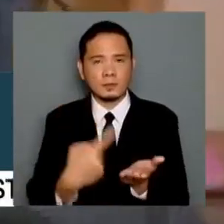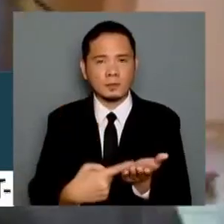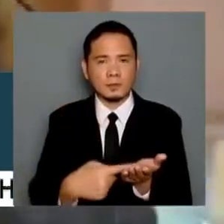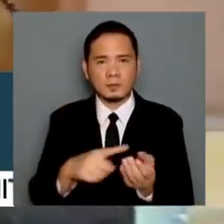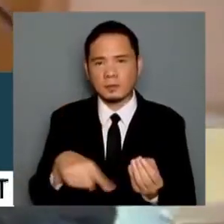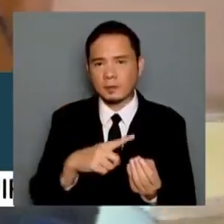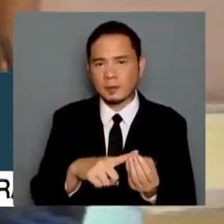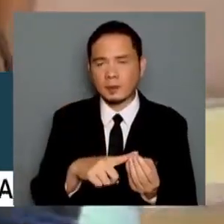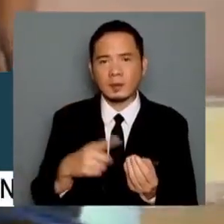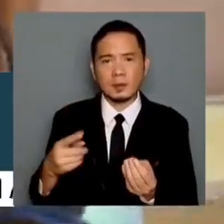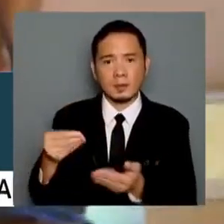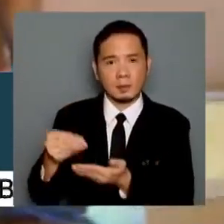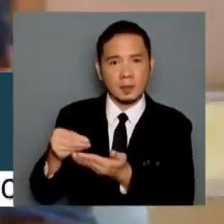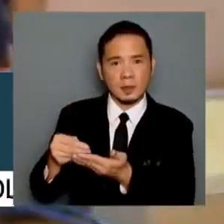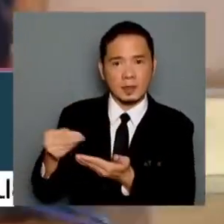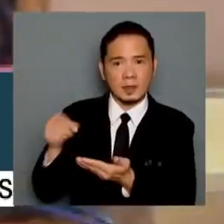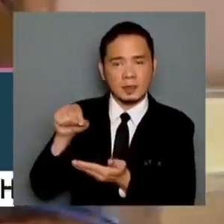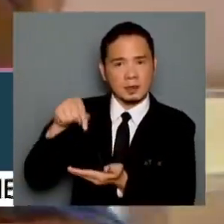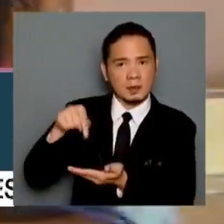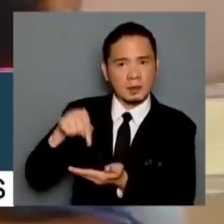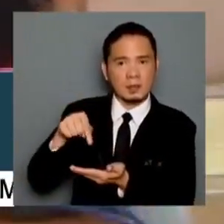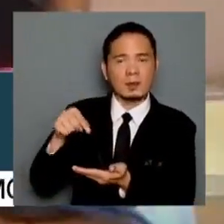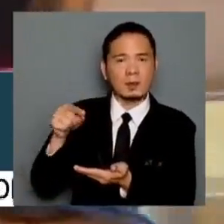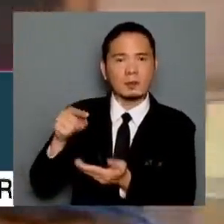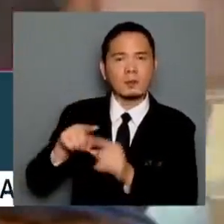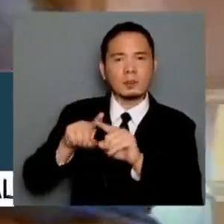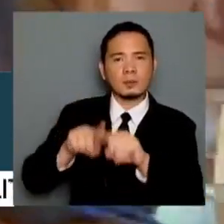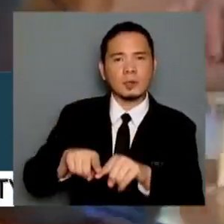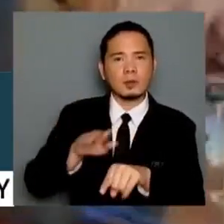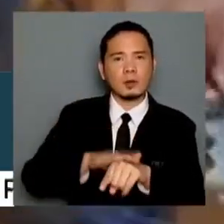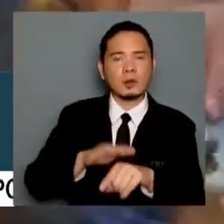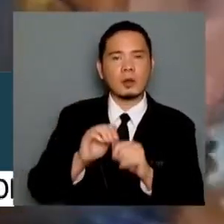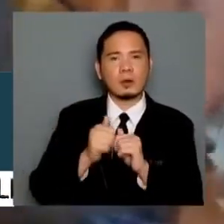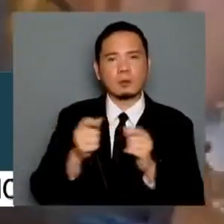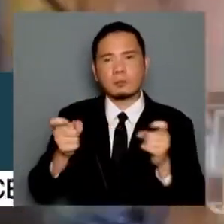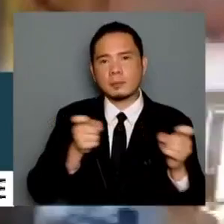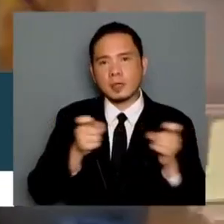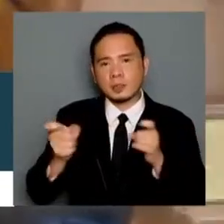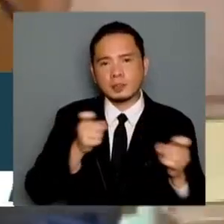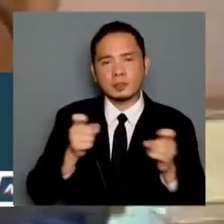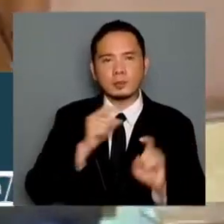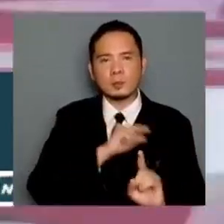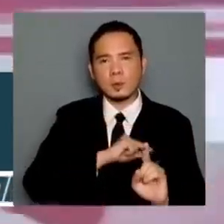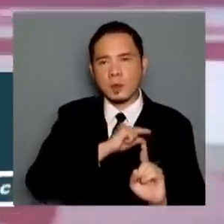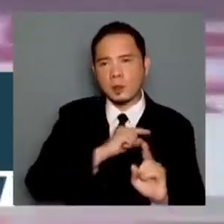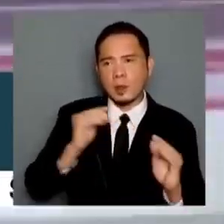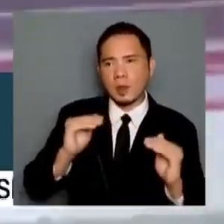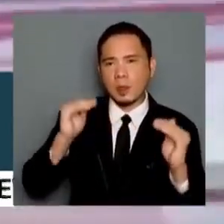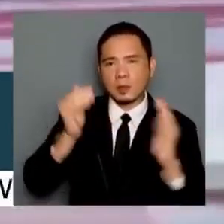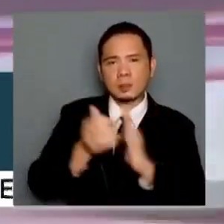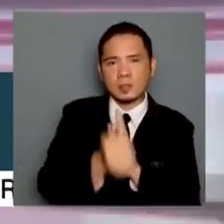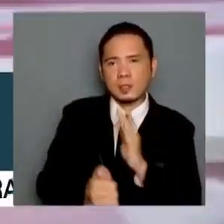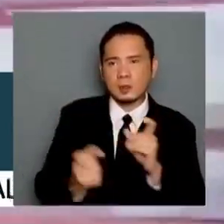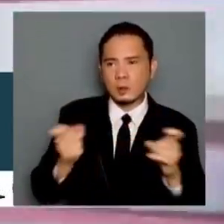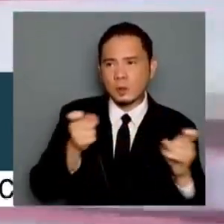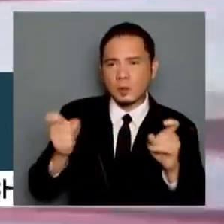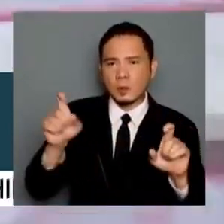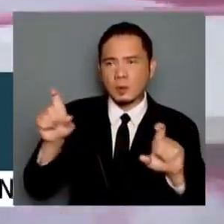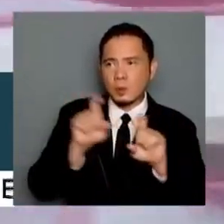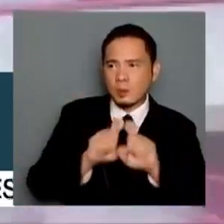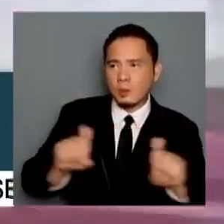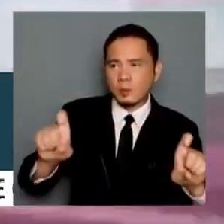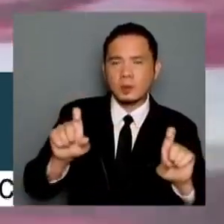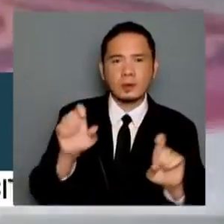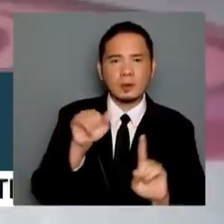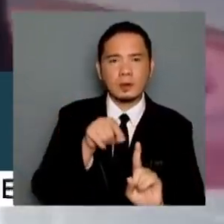fund lies in the quality of its management, and she's saying that you know, having the president chair the governing board is a